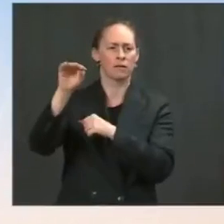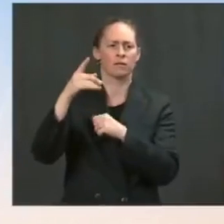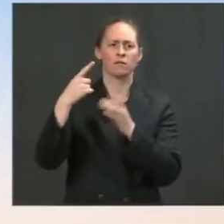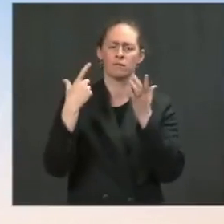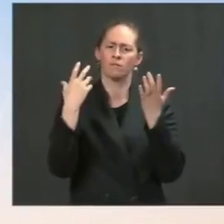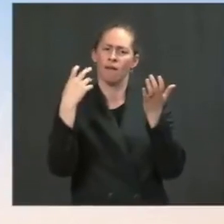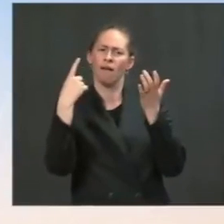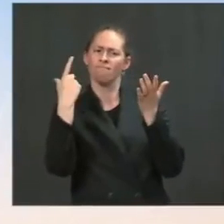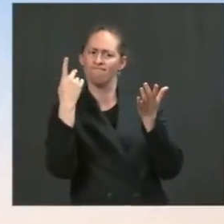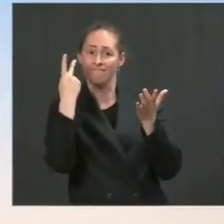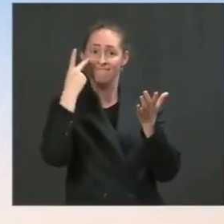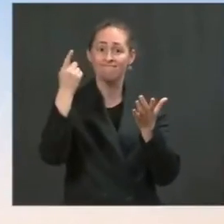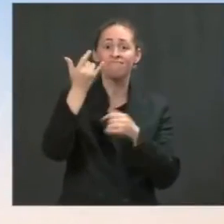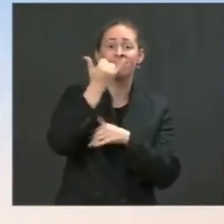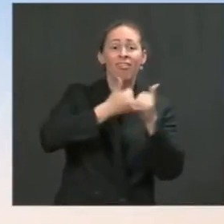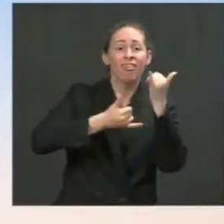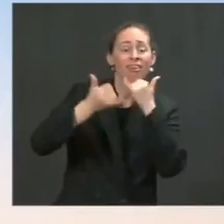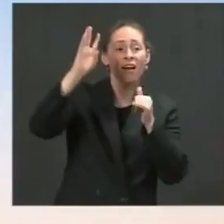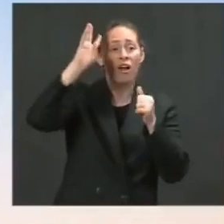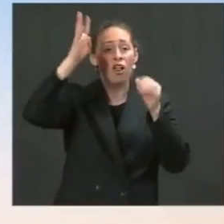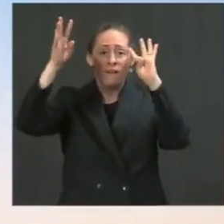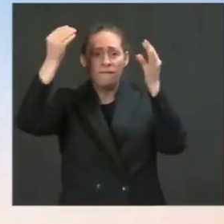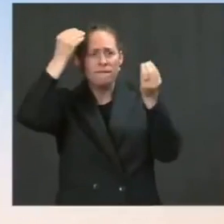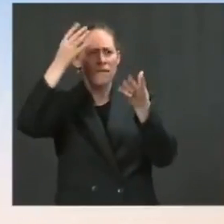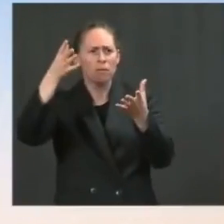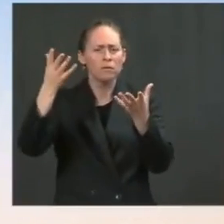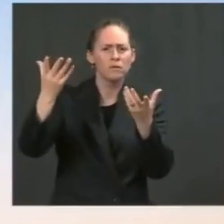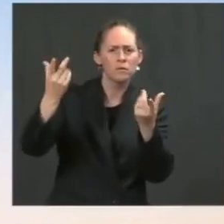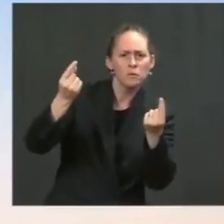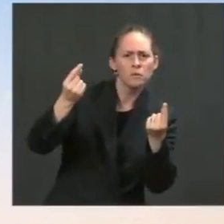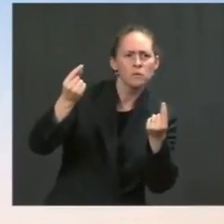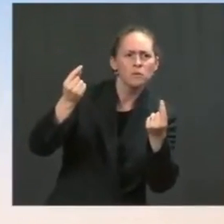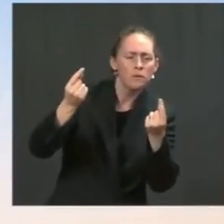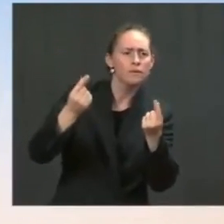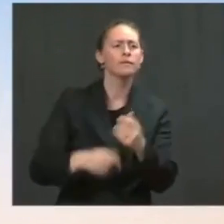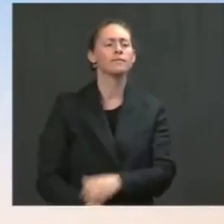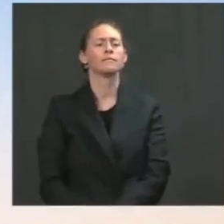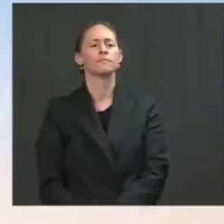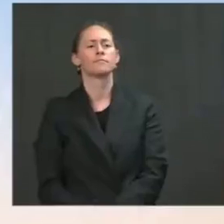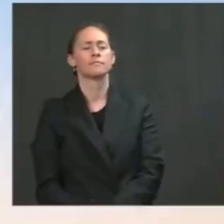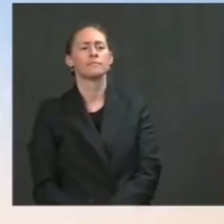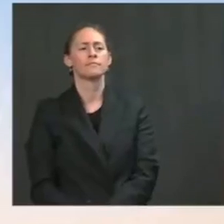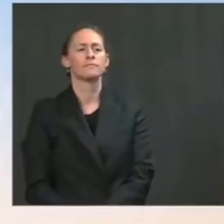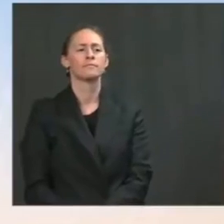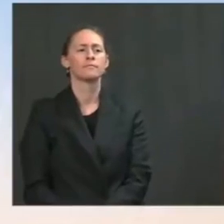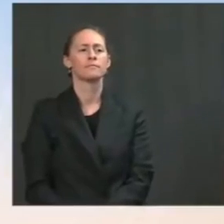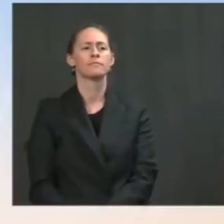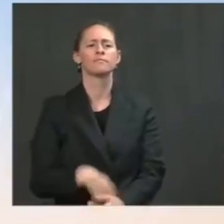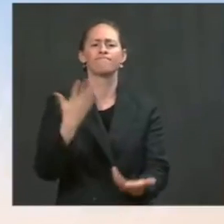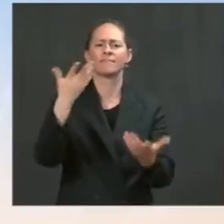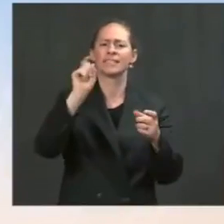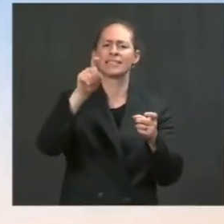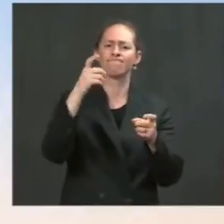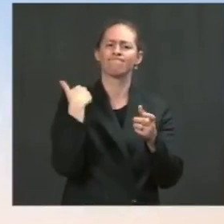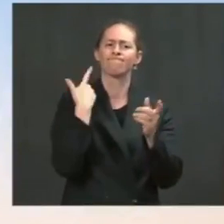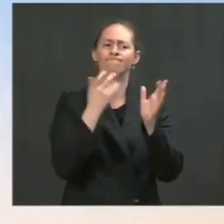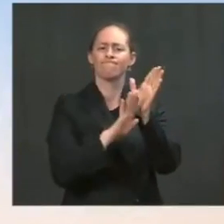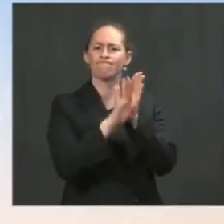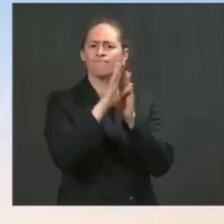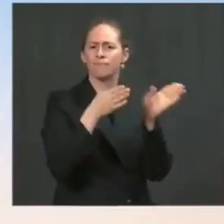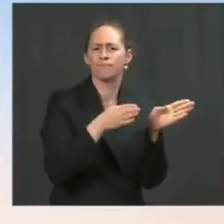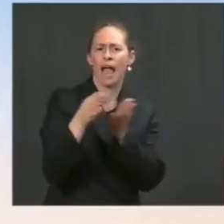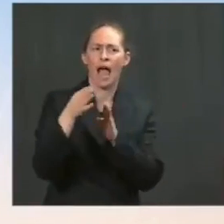it's reaching, also with the public, with all of you, to create robust enforcement strategies that bridge their properties and